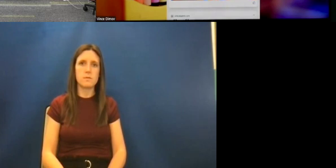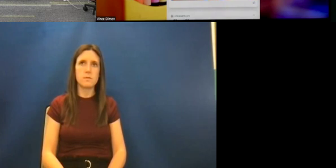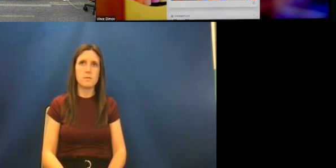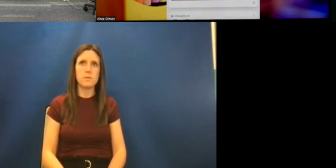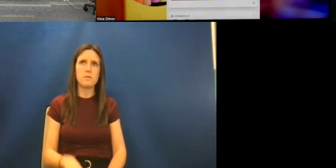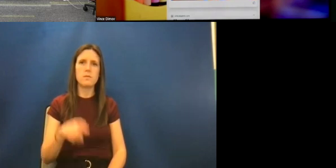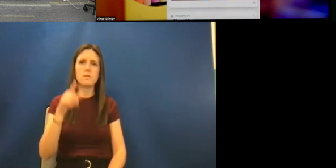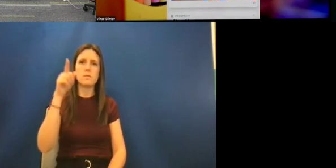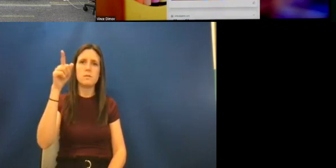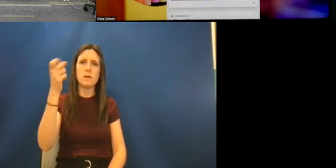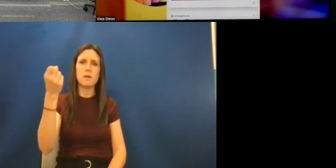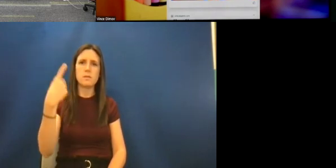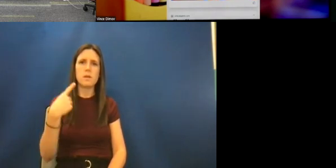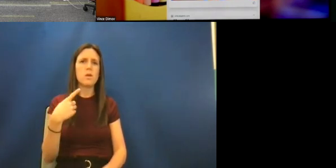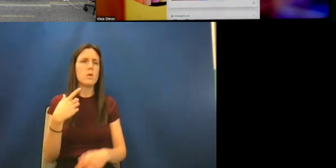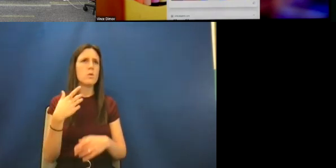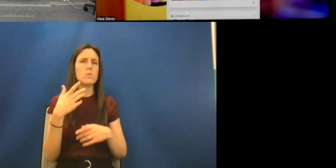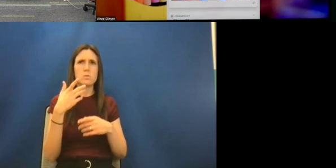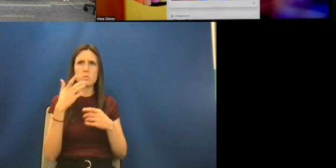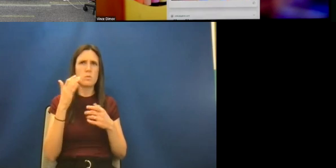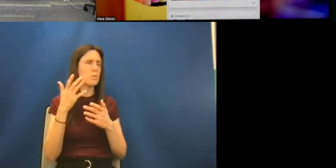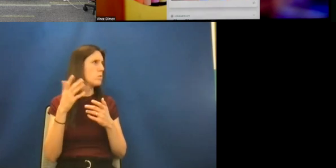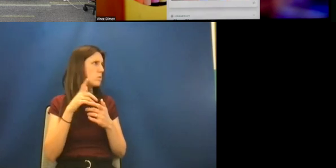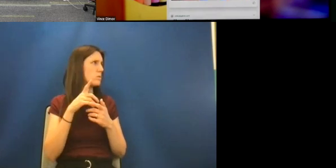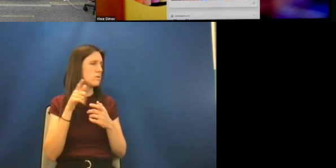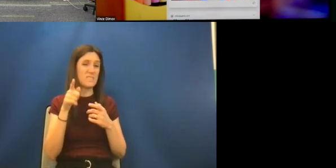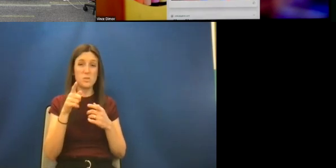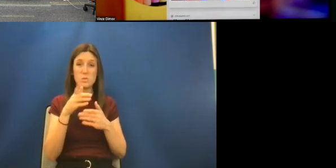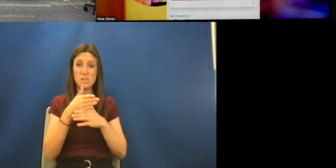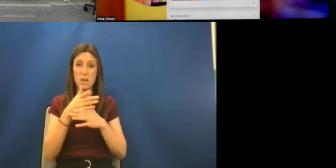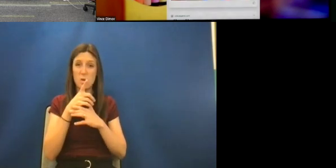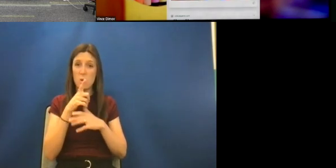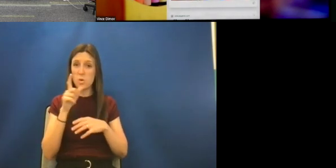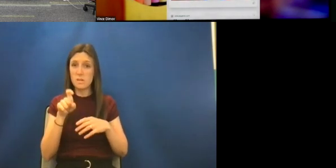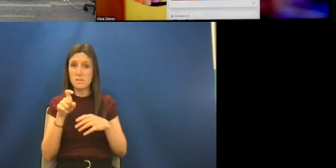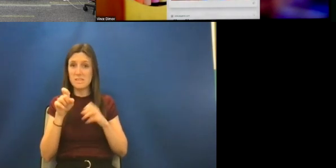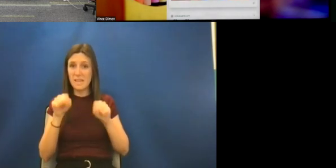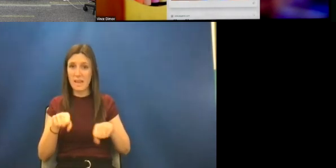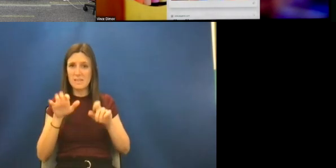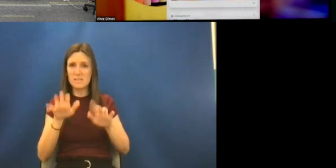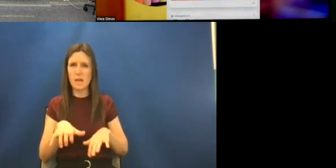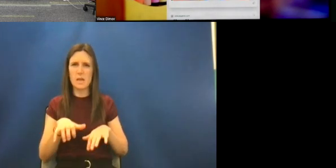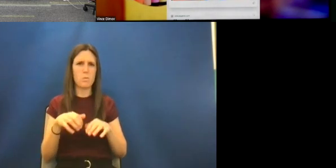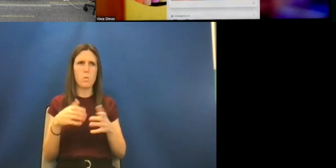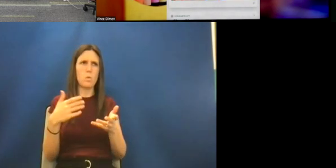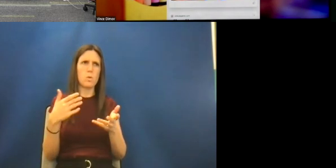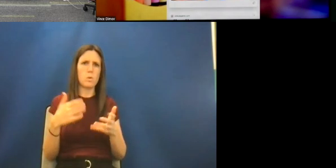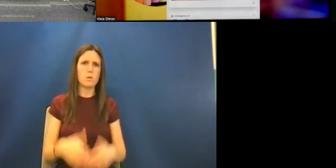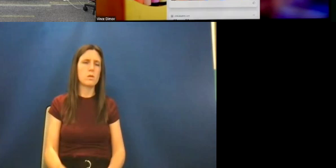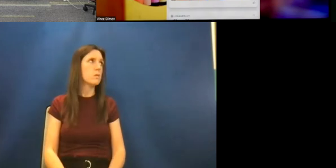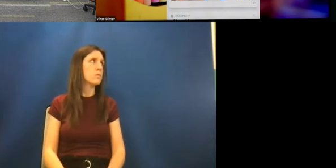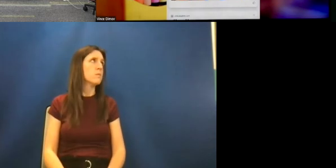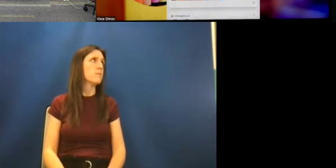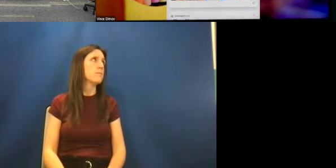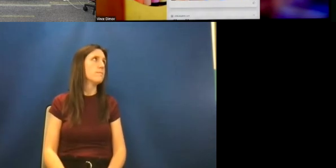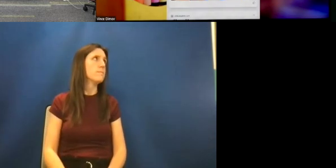So can you just share like who gets to type, or it's just? I don't think so. Well, okay. There